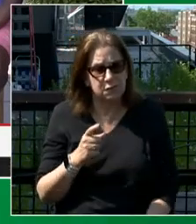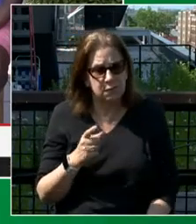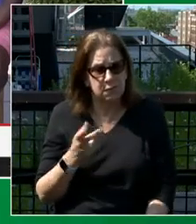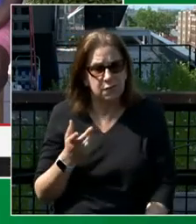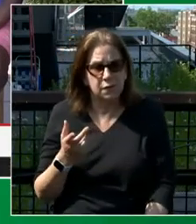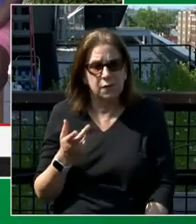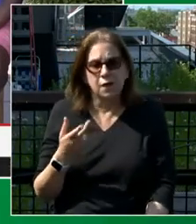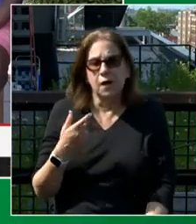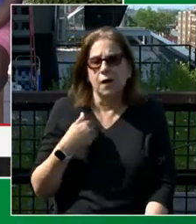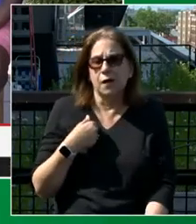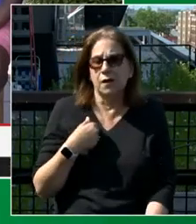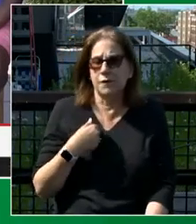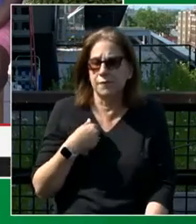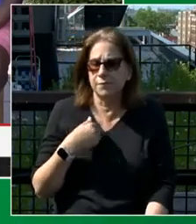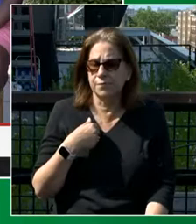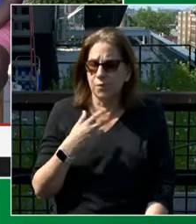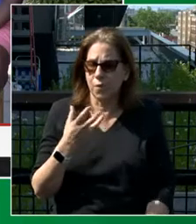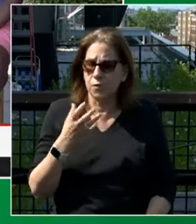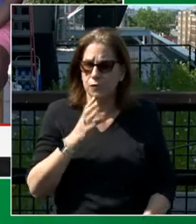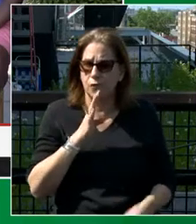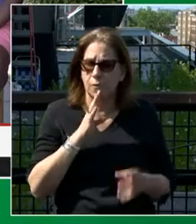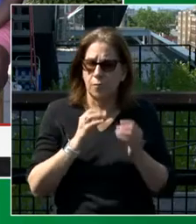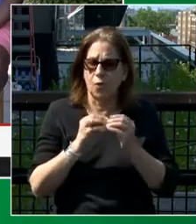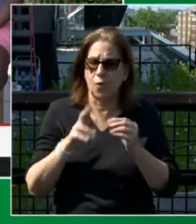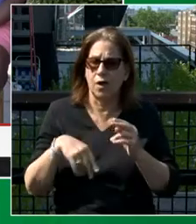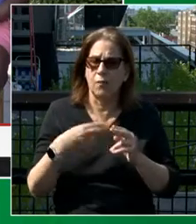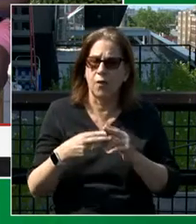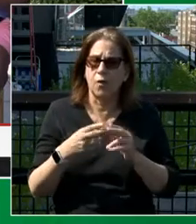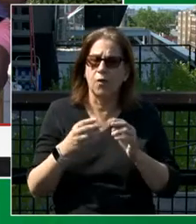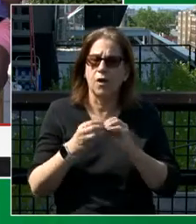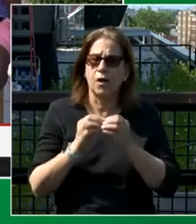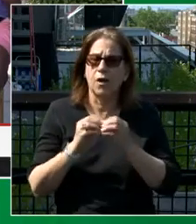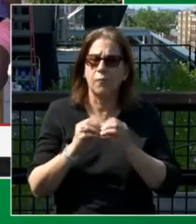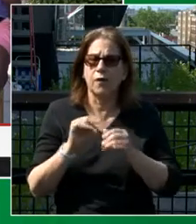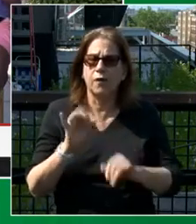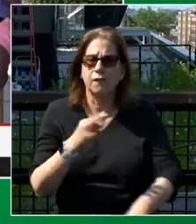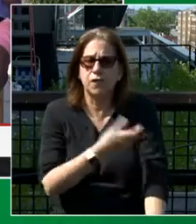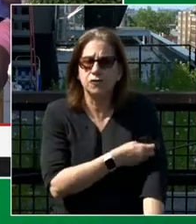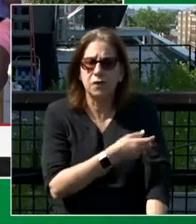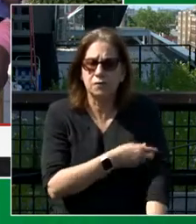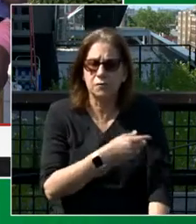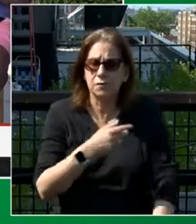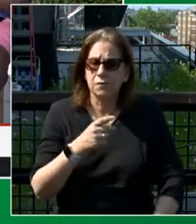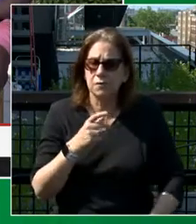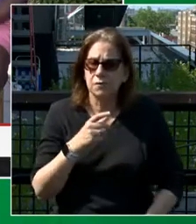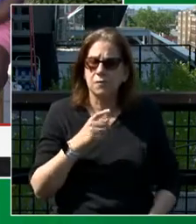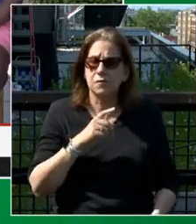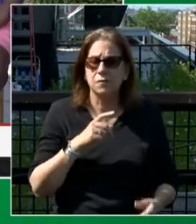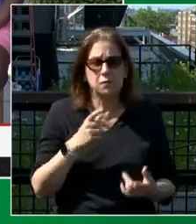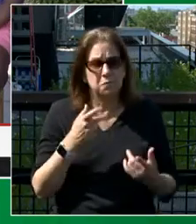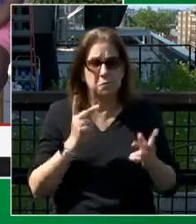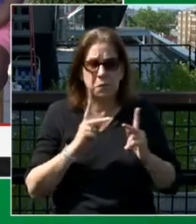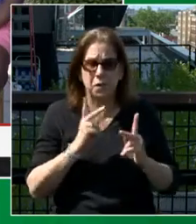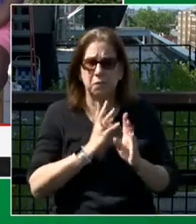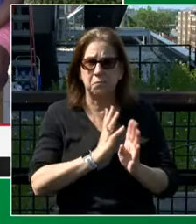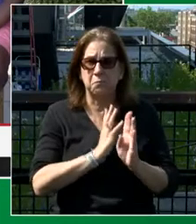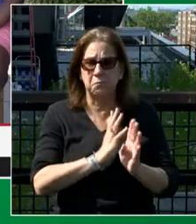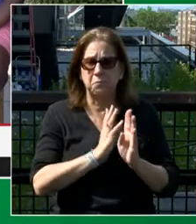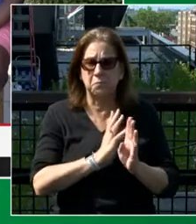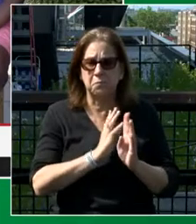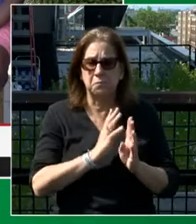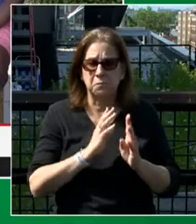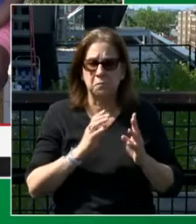you're not necessarily going to get thousands of people. No. Probably not even hundreds of people. No. But it's really like as we go through this shot by